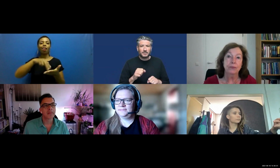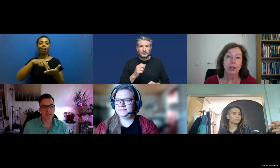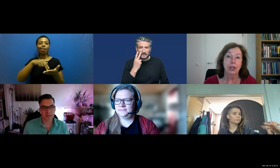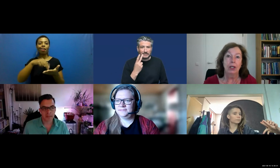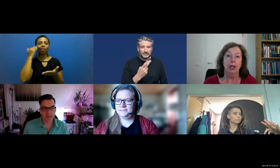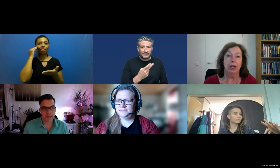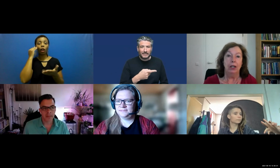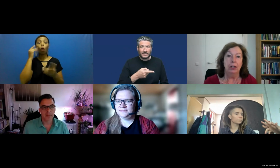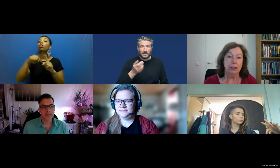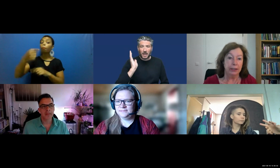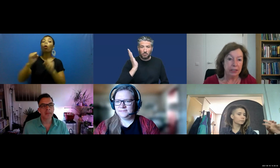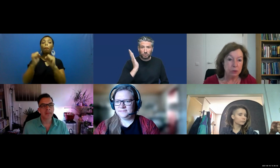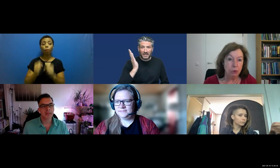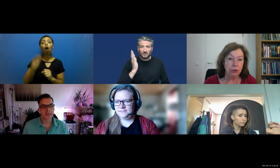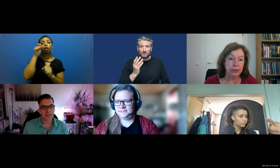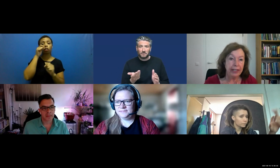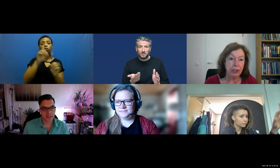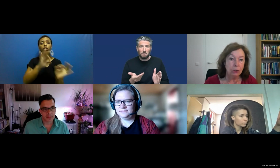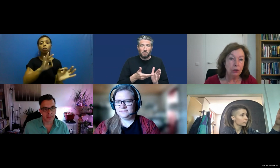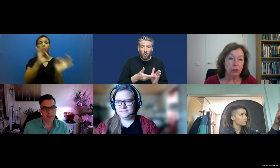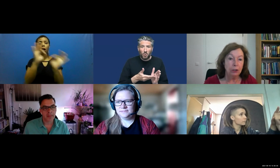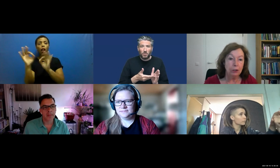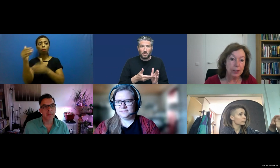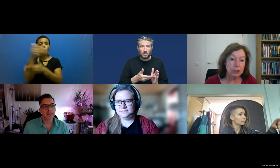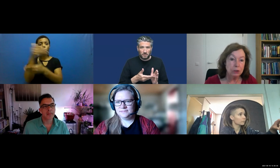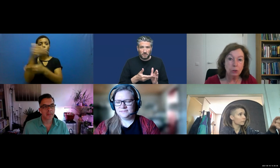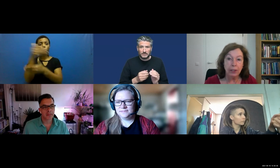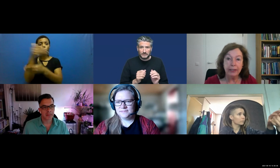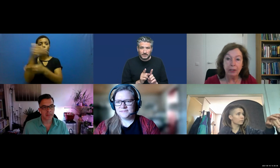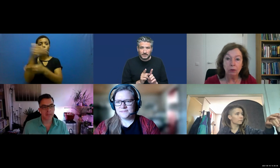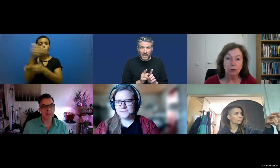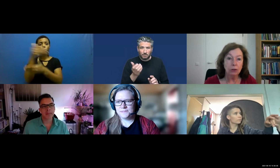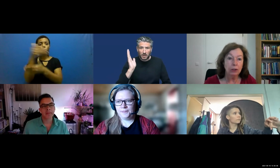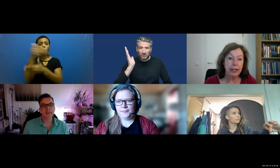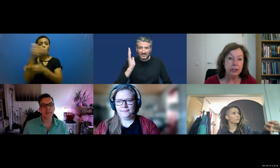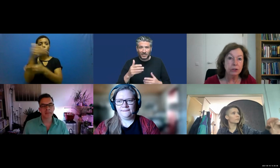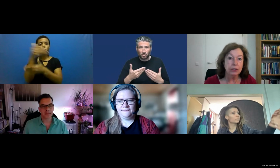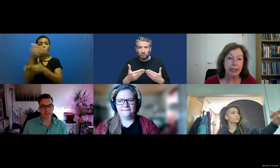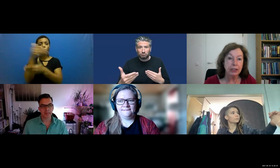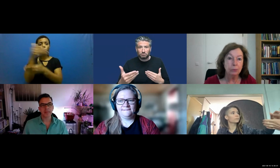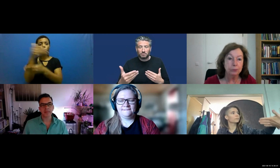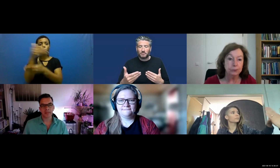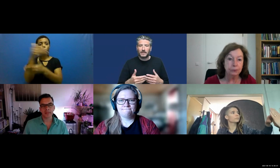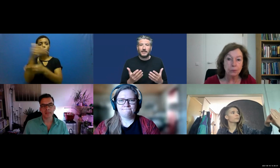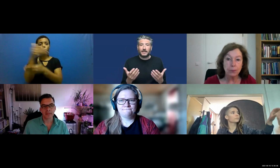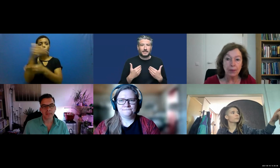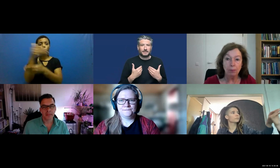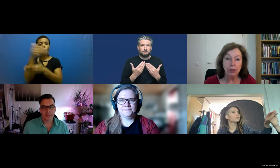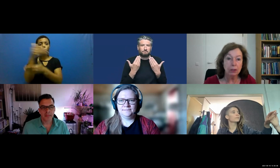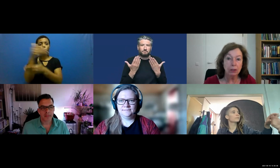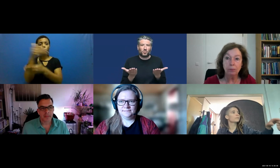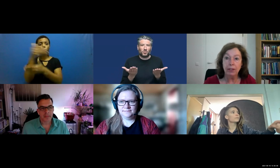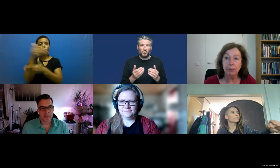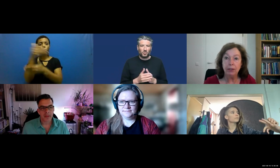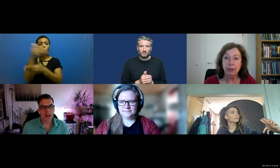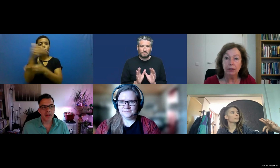presentation? Yeah, that is more a technical question, so I cannot answer that.